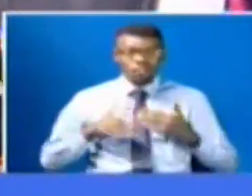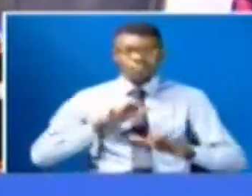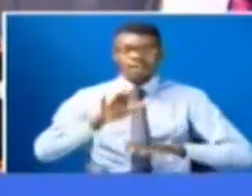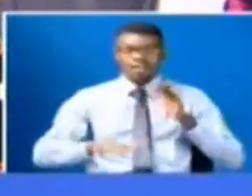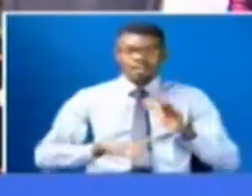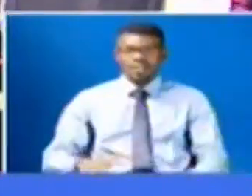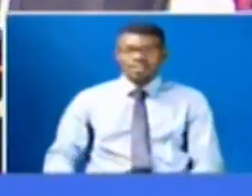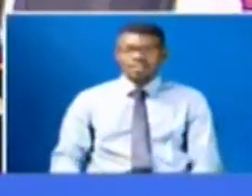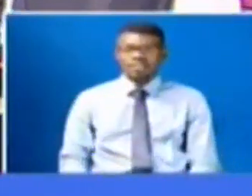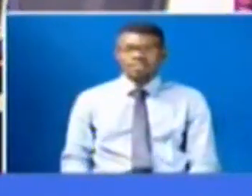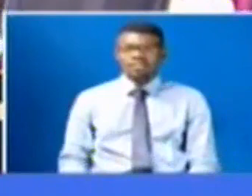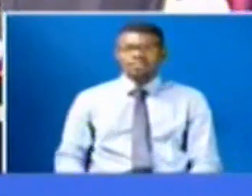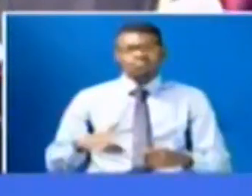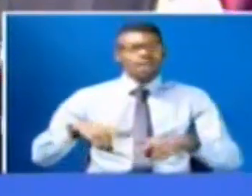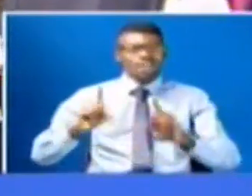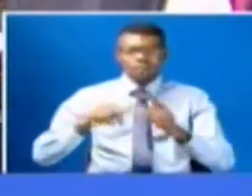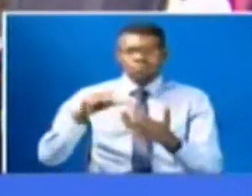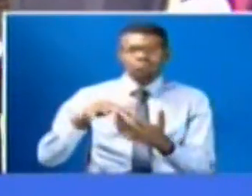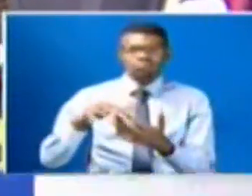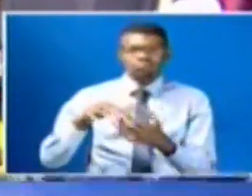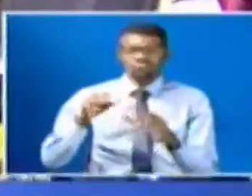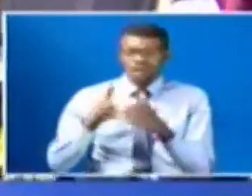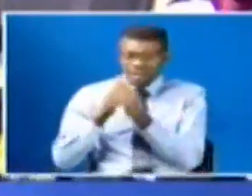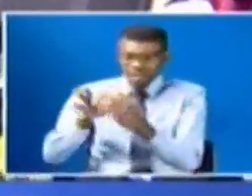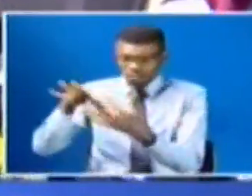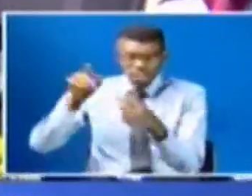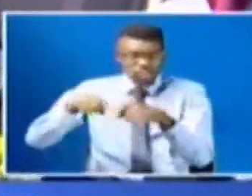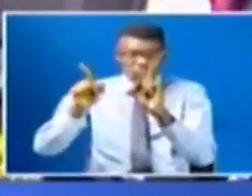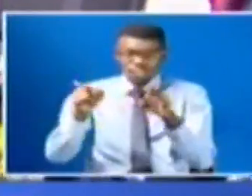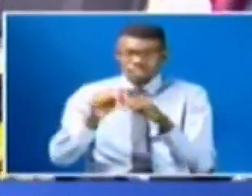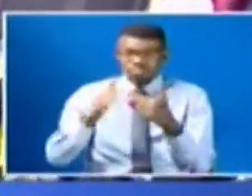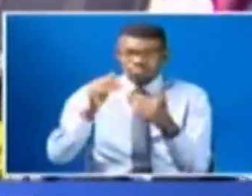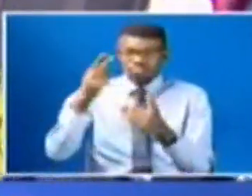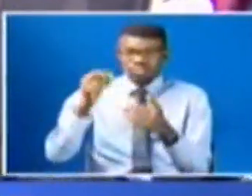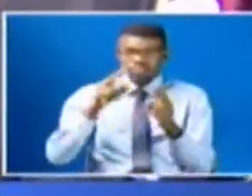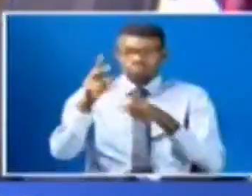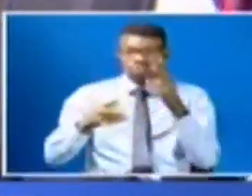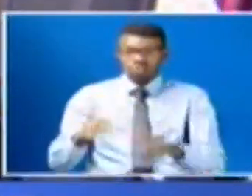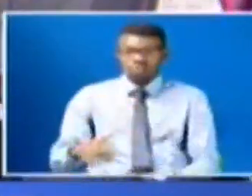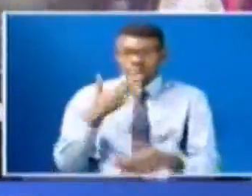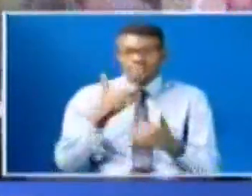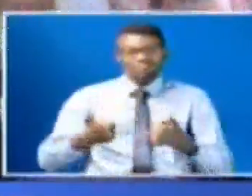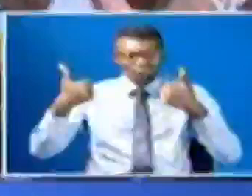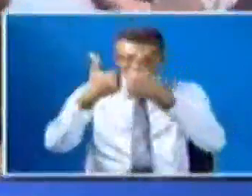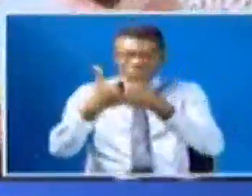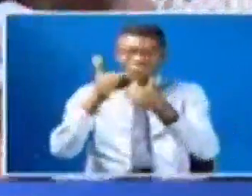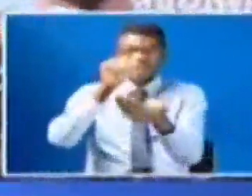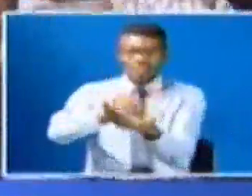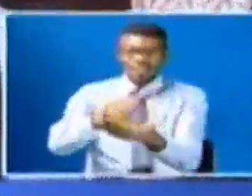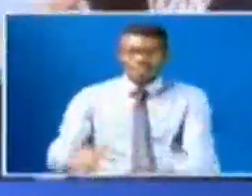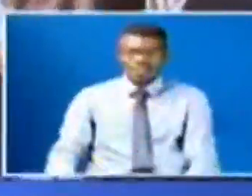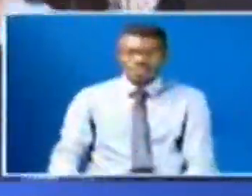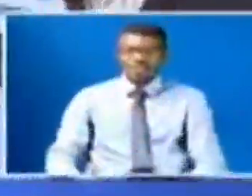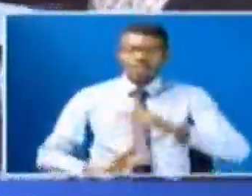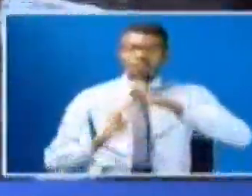the choice of leaders that they chose themselves. And 2022, akiona anataka kiti, tukutane kwa uwanja." The Supreme Court